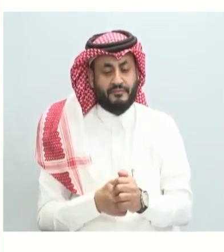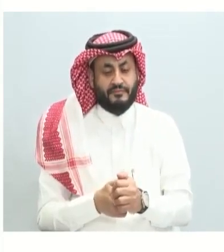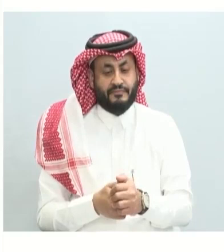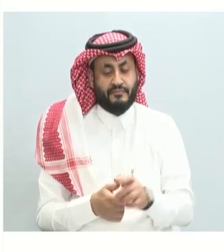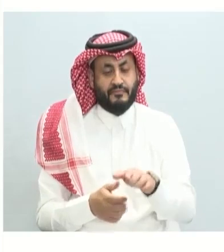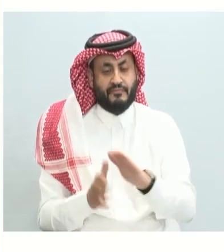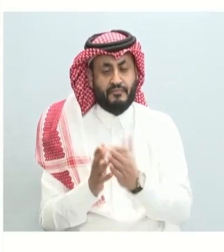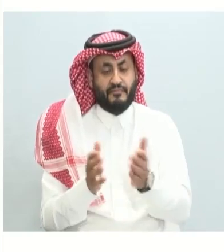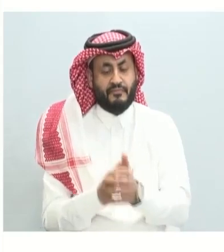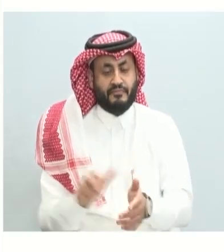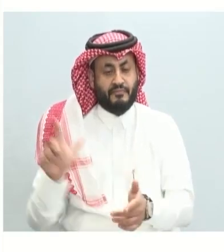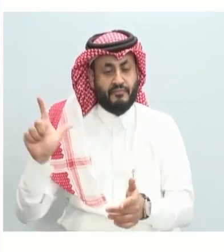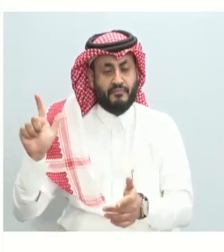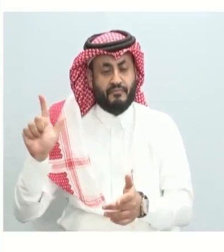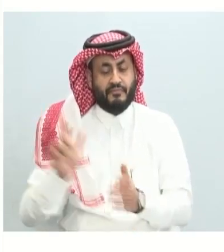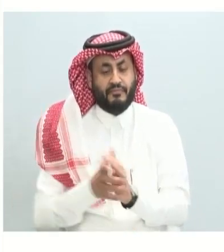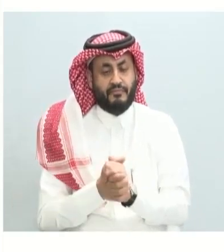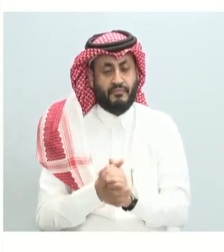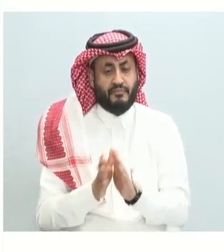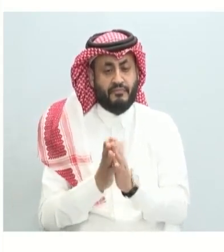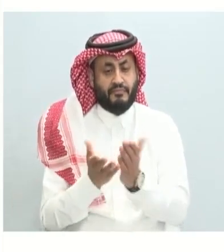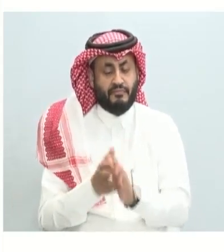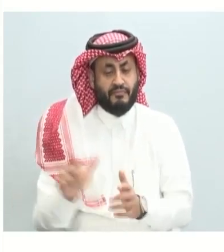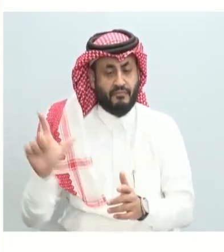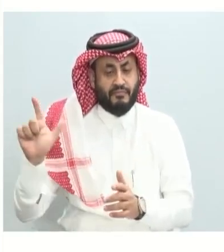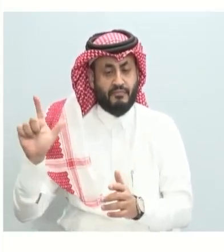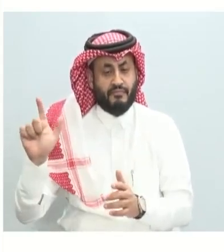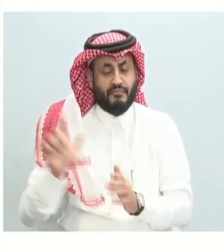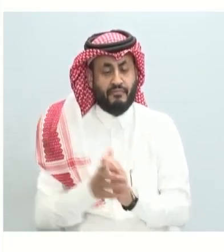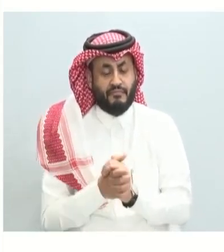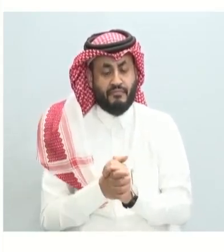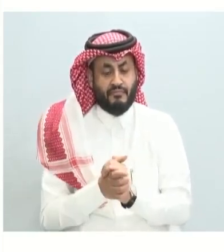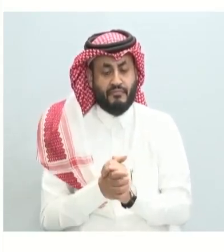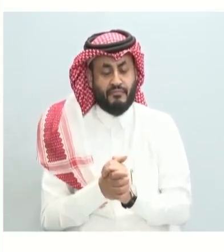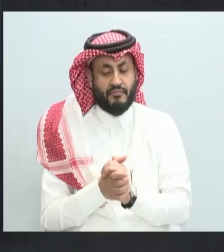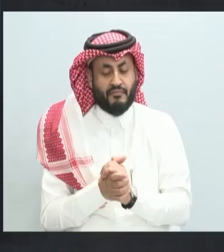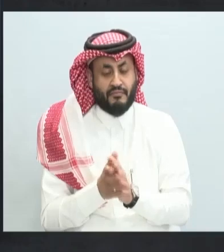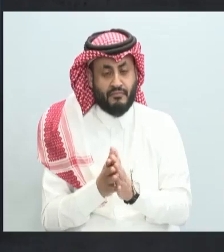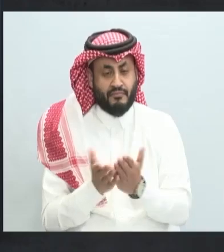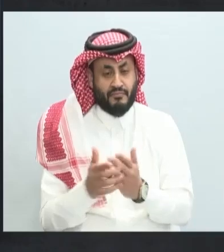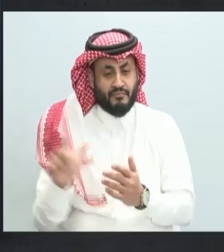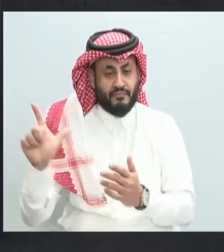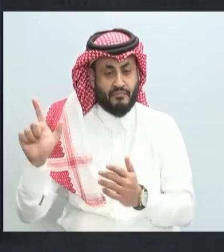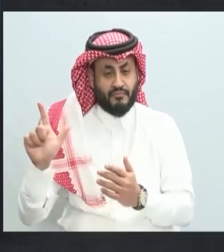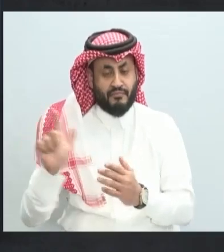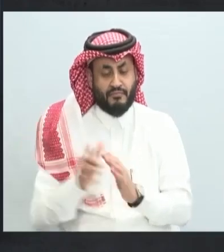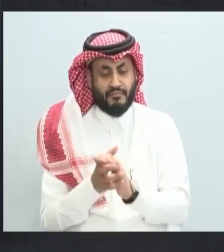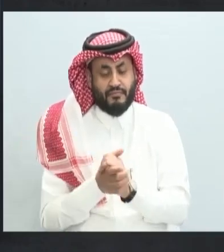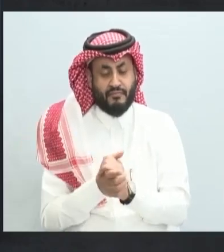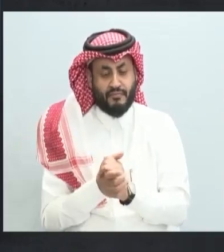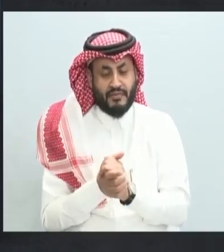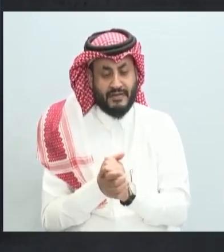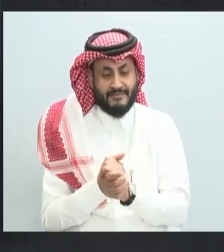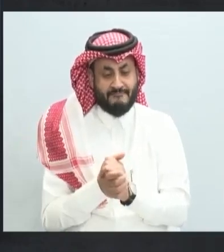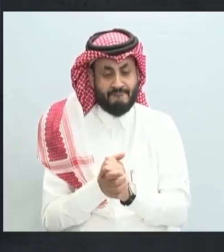do this, I would like you please to open your books on page 21. I'd like you please to open your books on